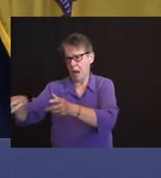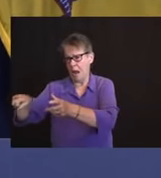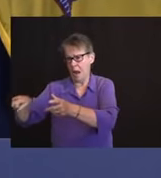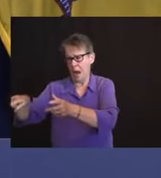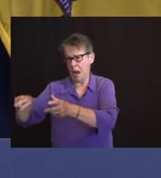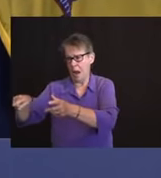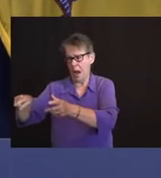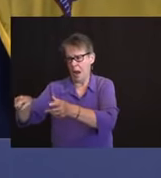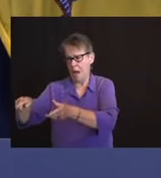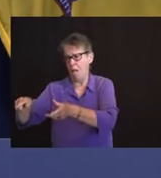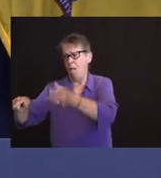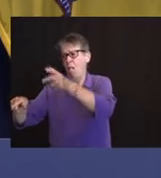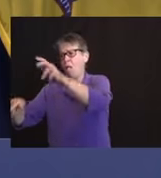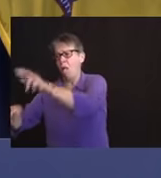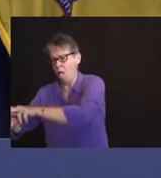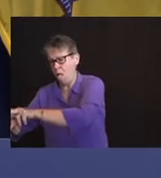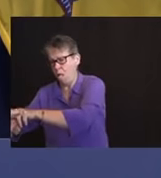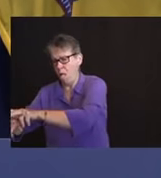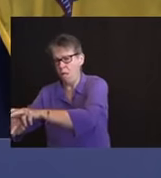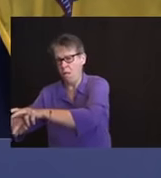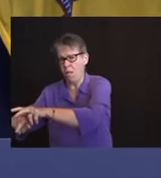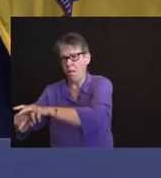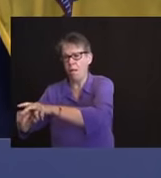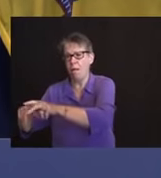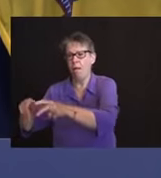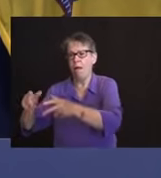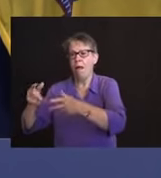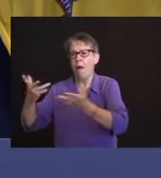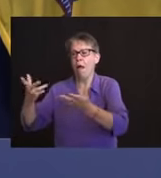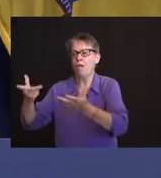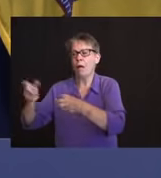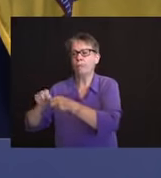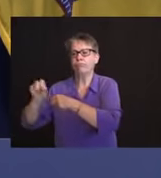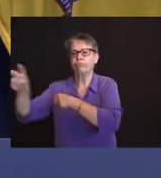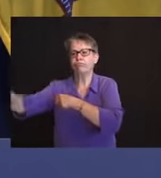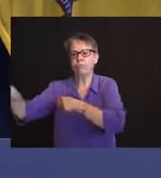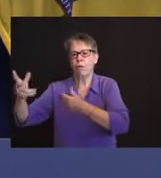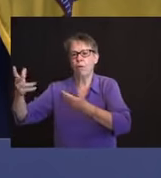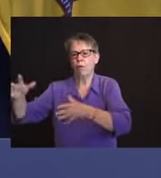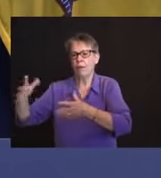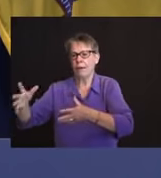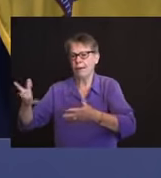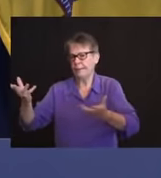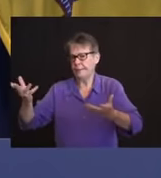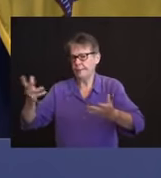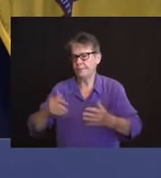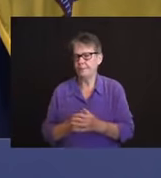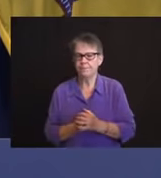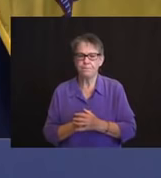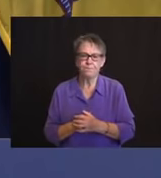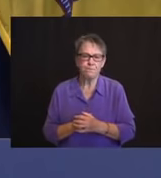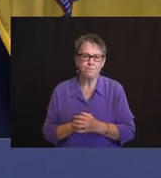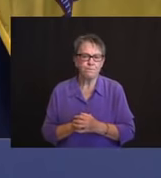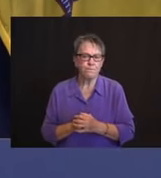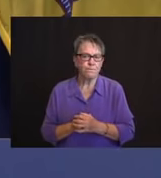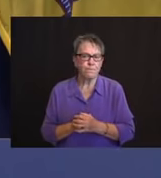shout out. We had a couple of, several things of note. Huge step forward on environmental